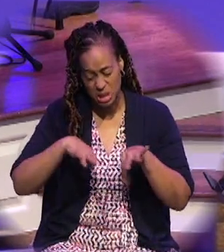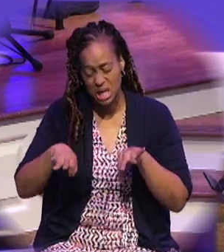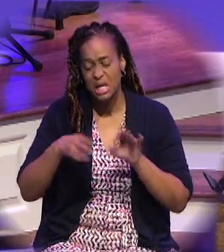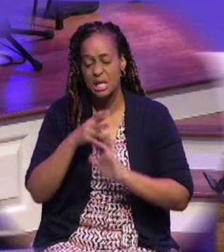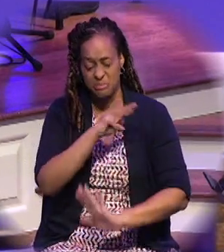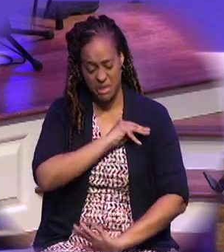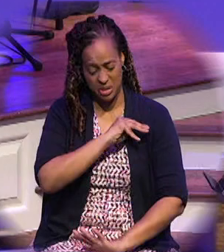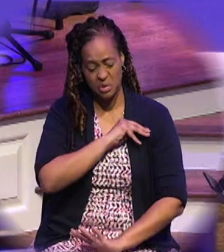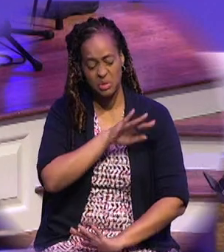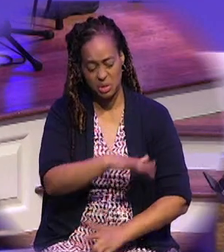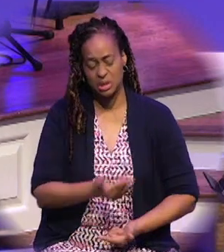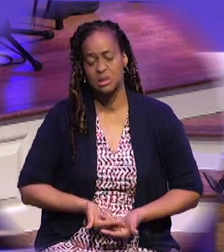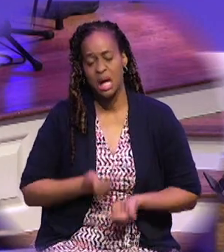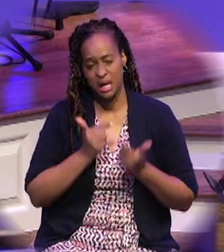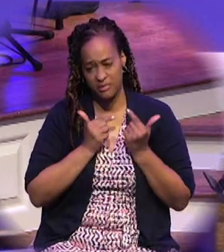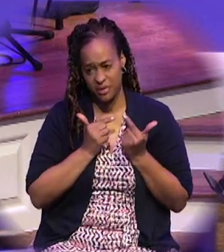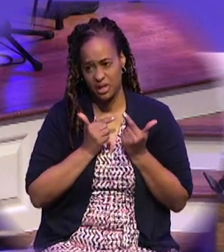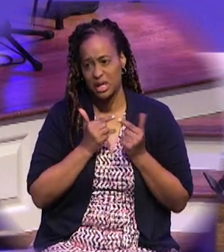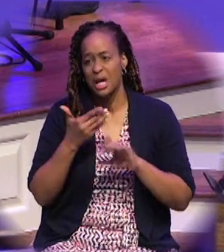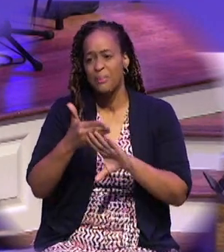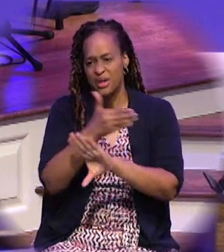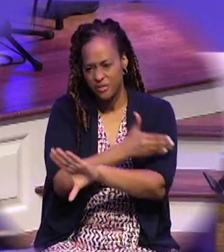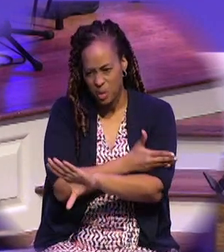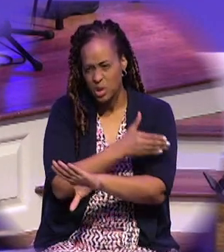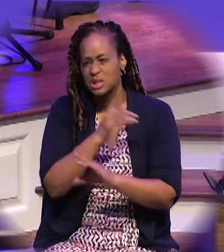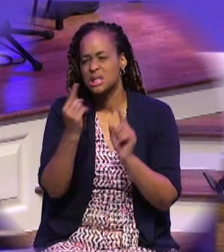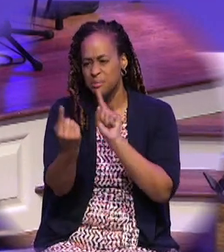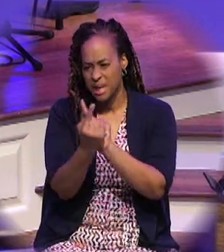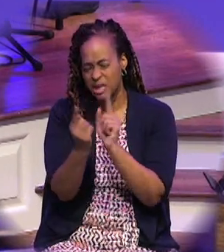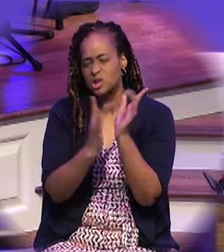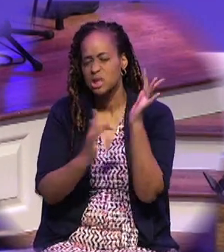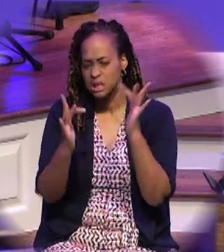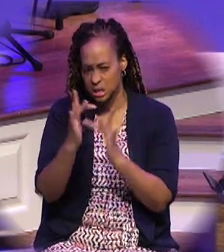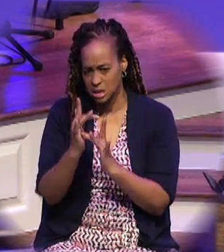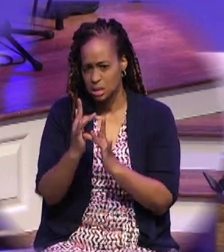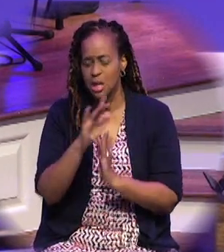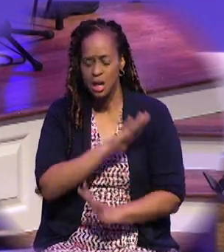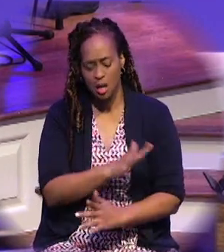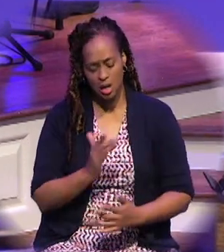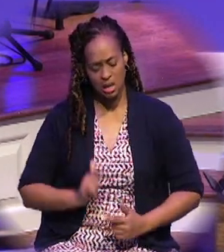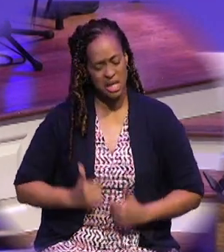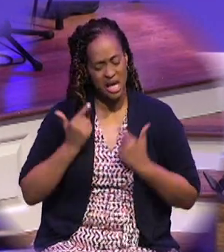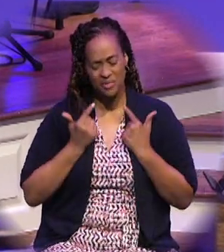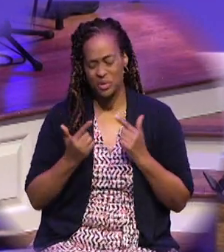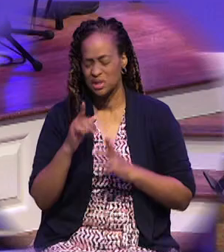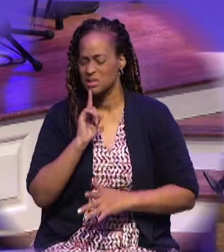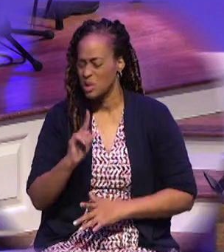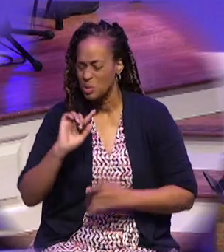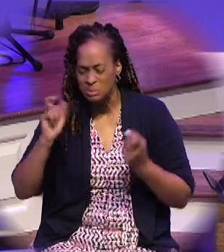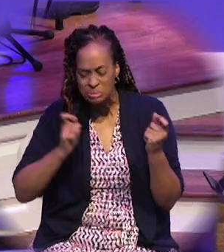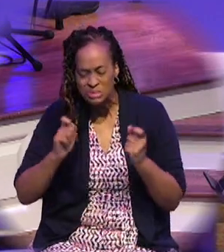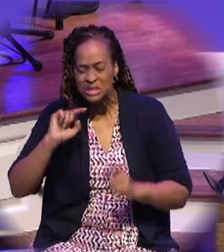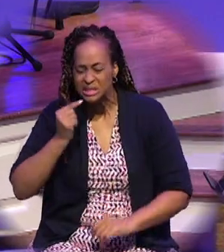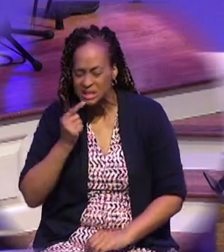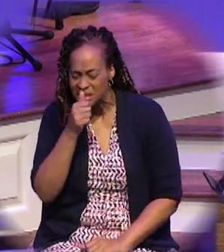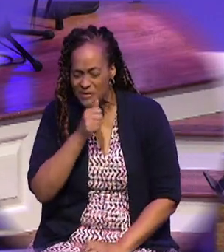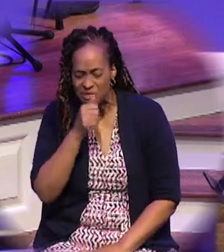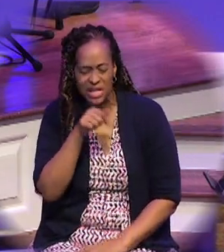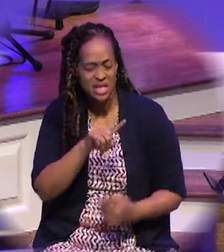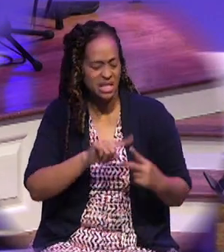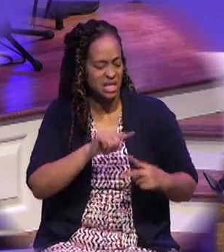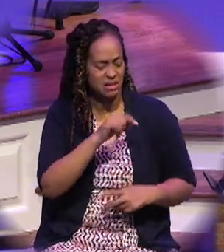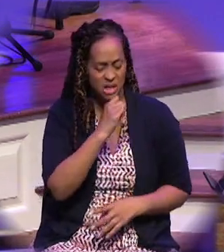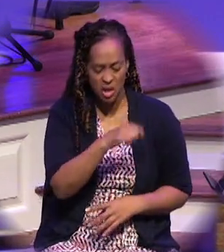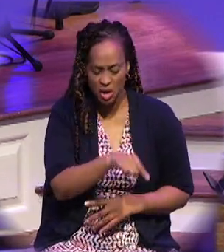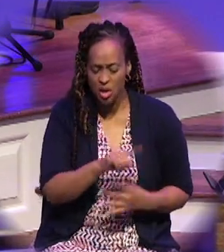Mary Magdalene's life before she met Jesus. Hers was a life so racked by suffering that neither she nor her